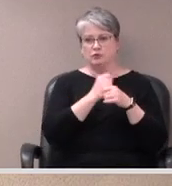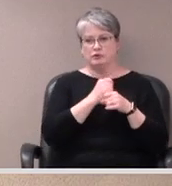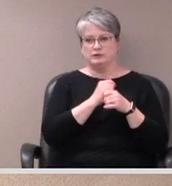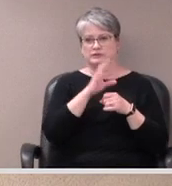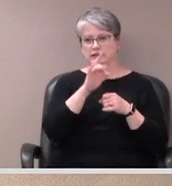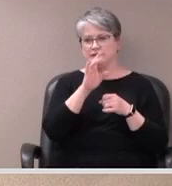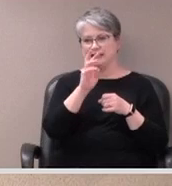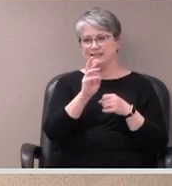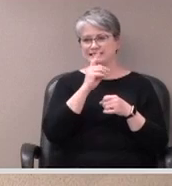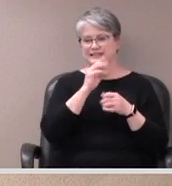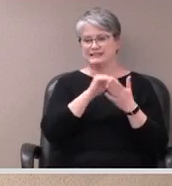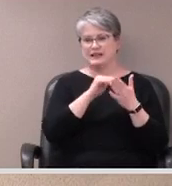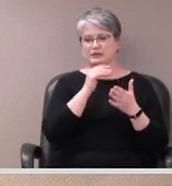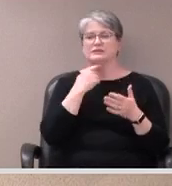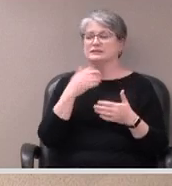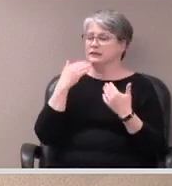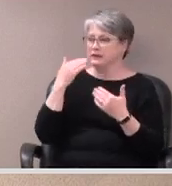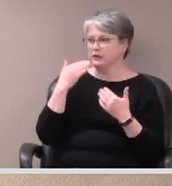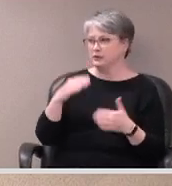$86,000. Okay, thank you very much.